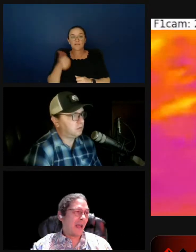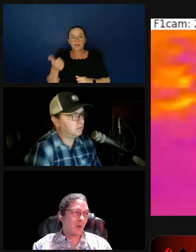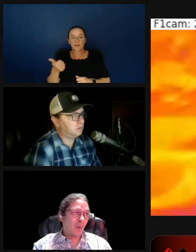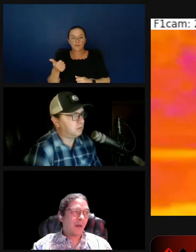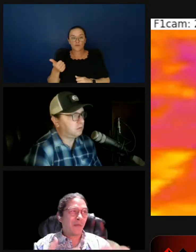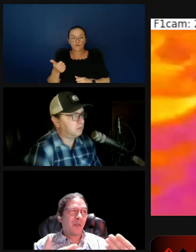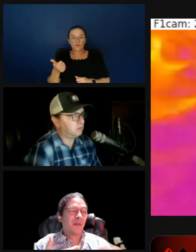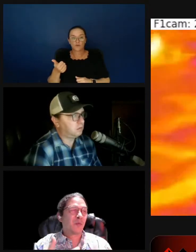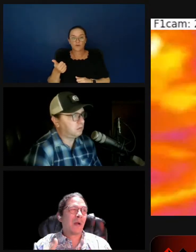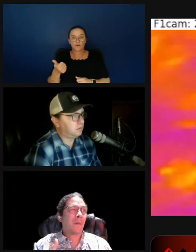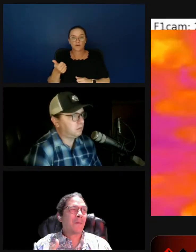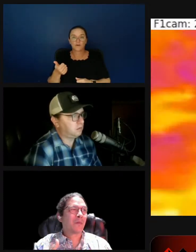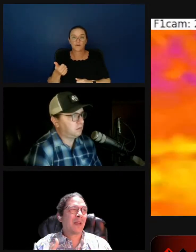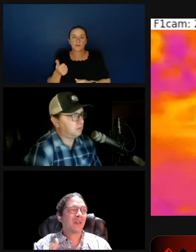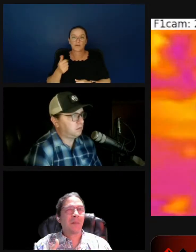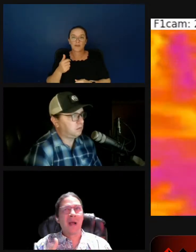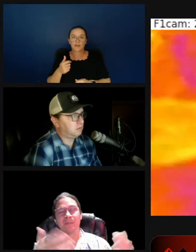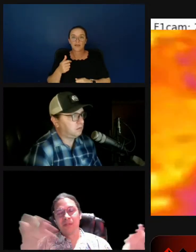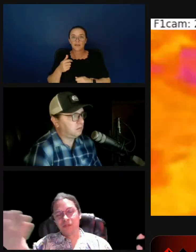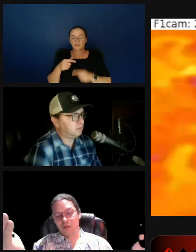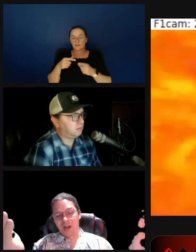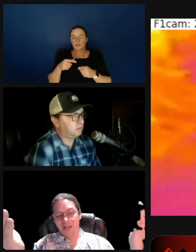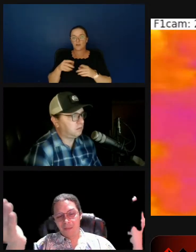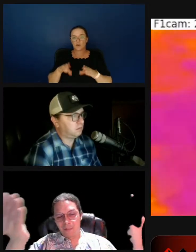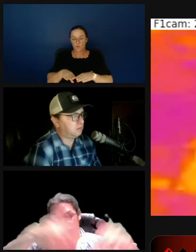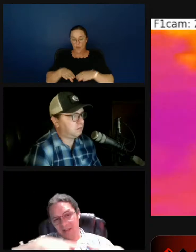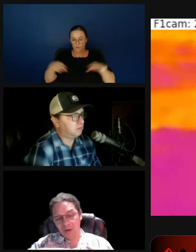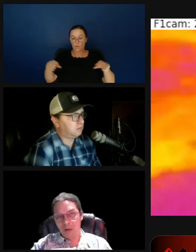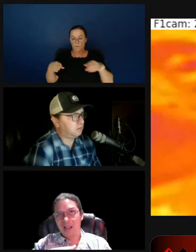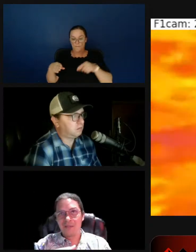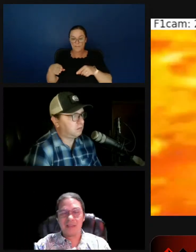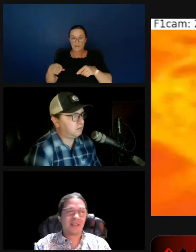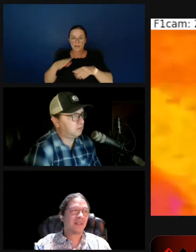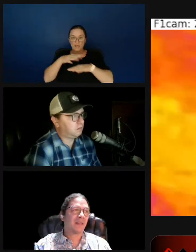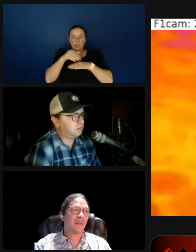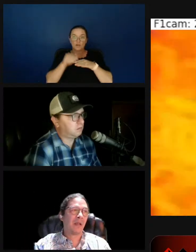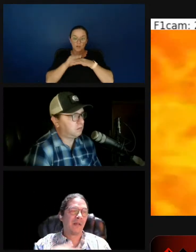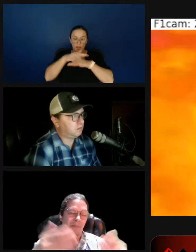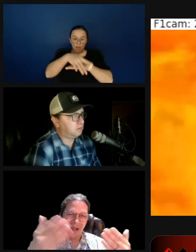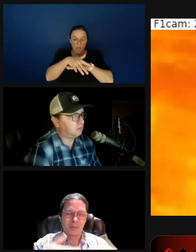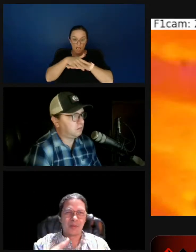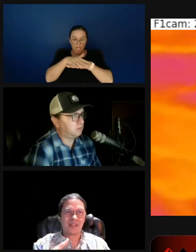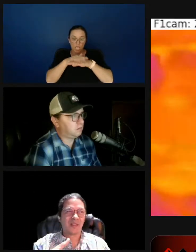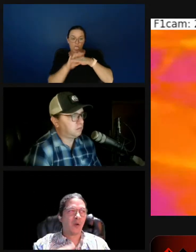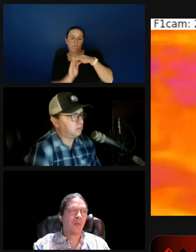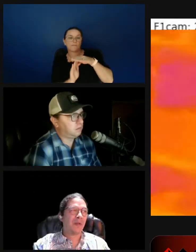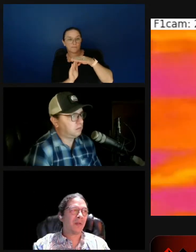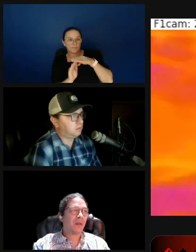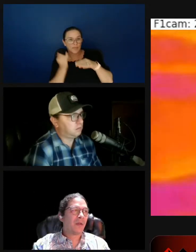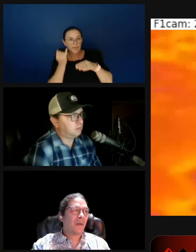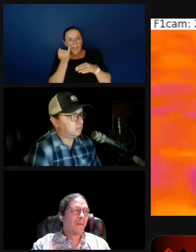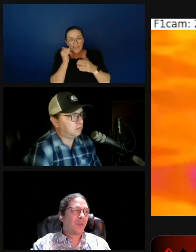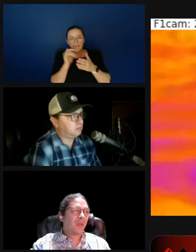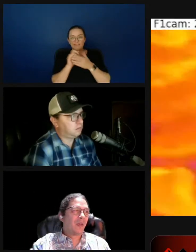that cracked open through there as well, right, could possibly just drain lava back in the crack if that's a pathway that's still